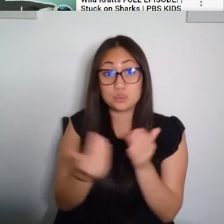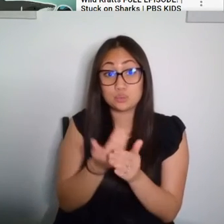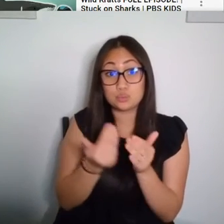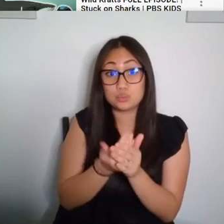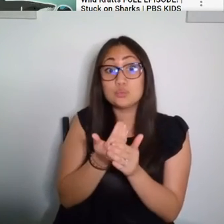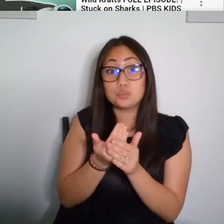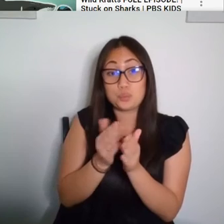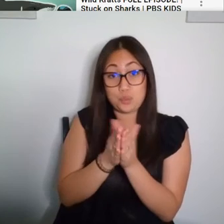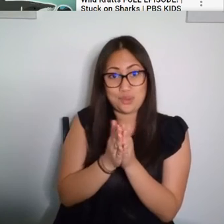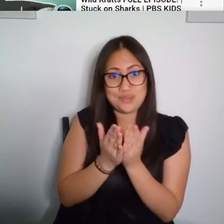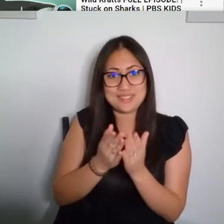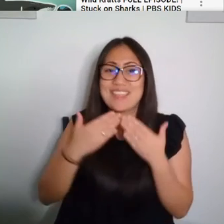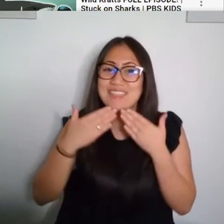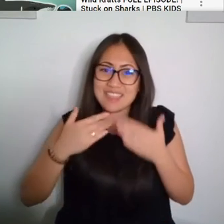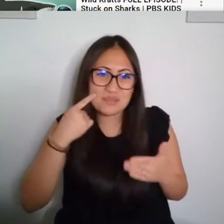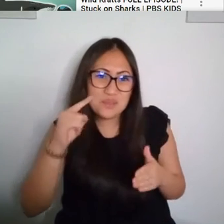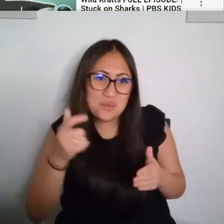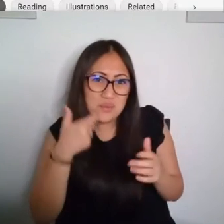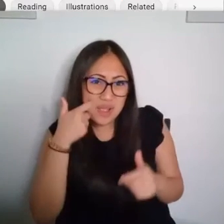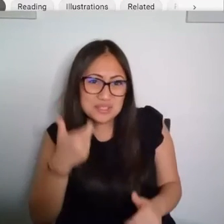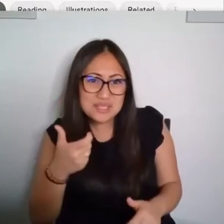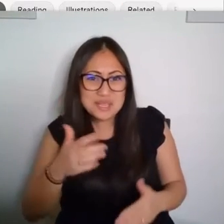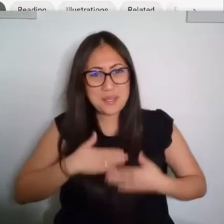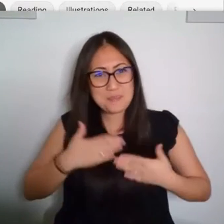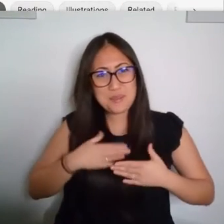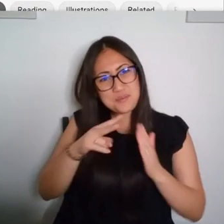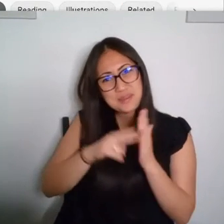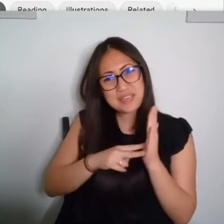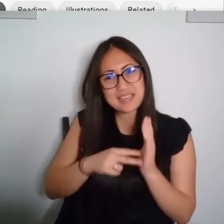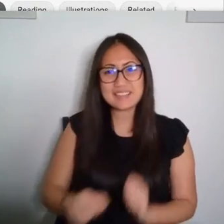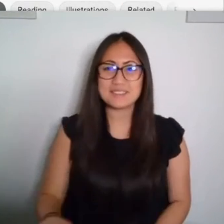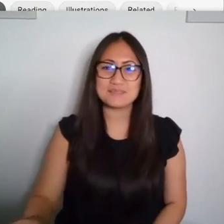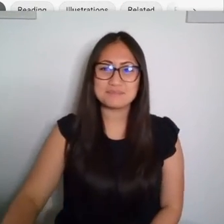Happy reading. Good grammar and spelling are important.